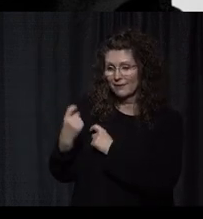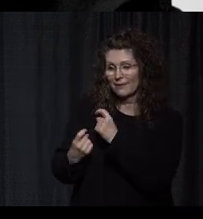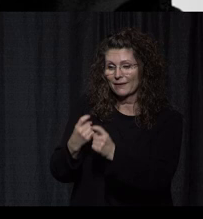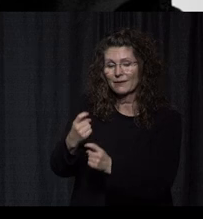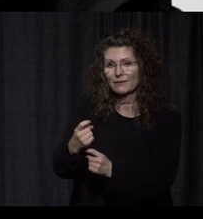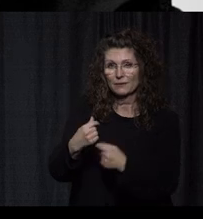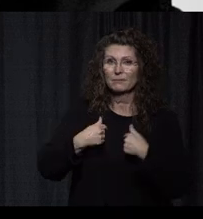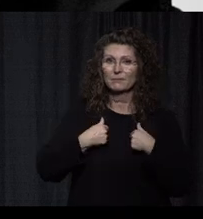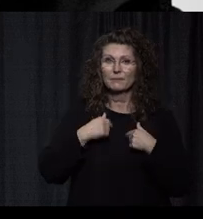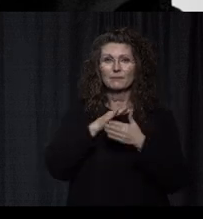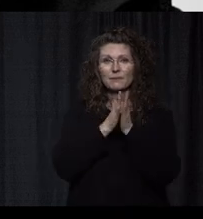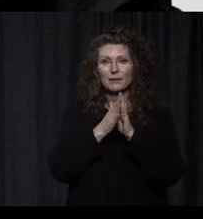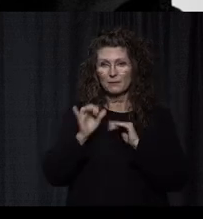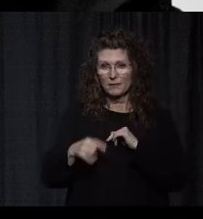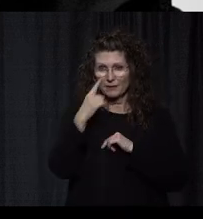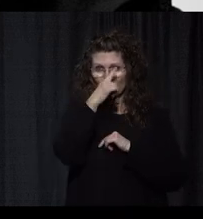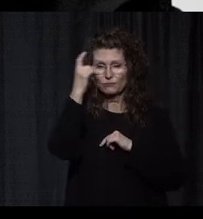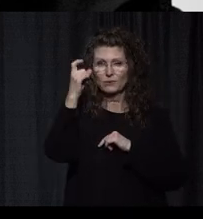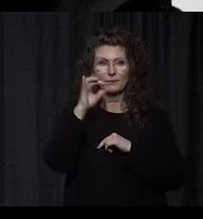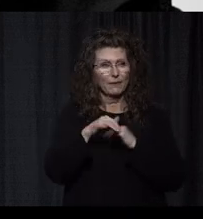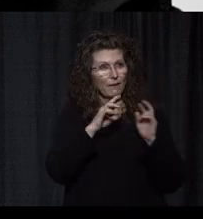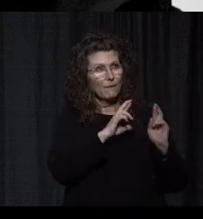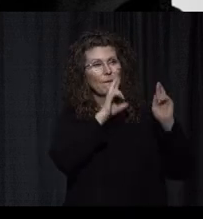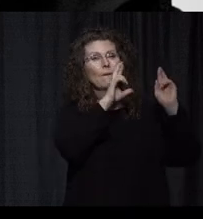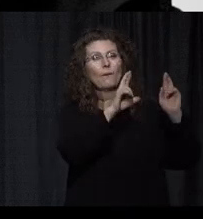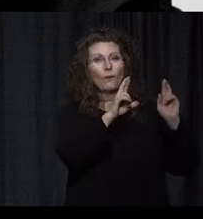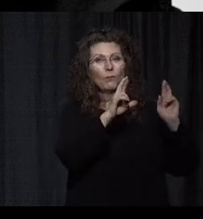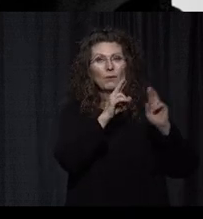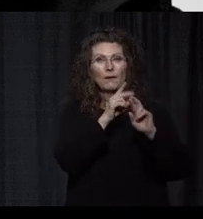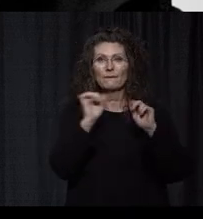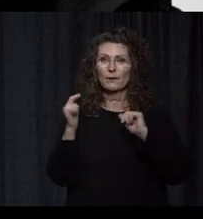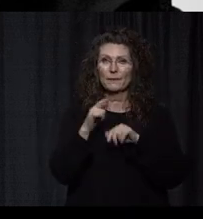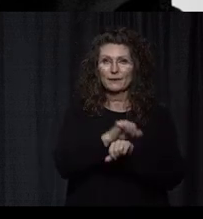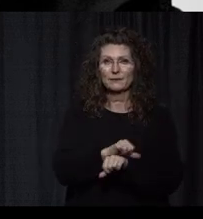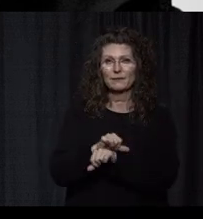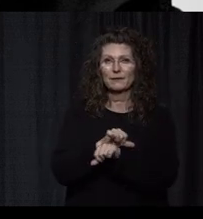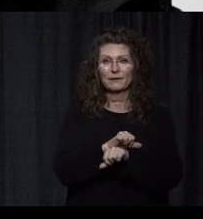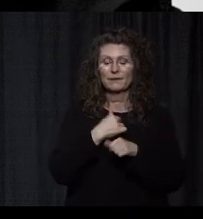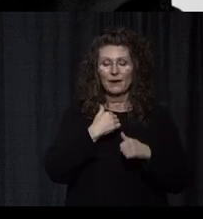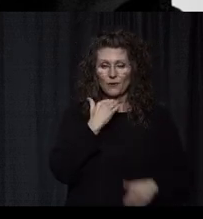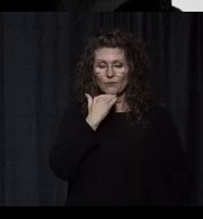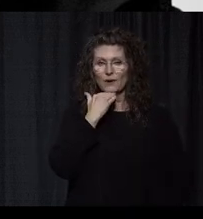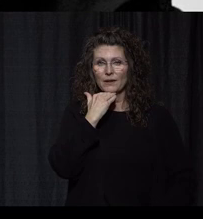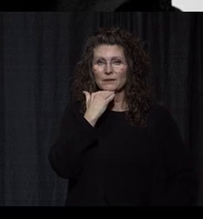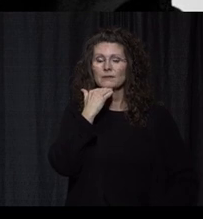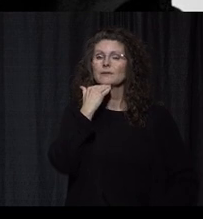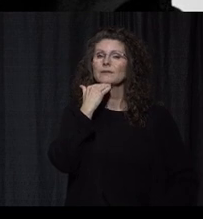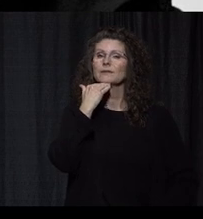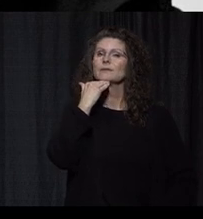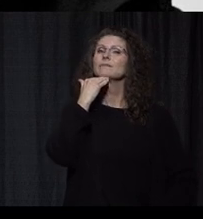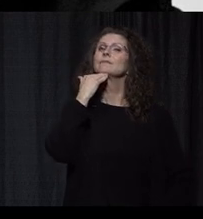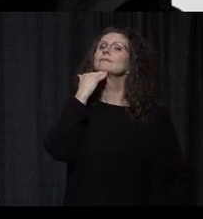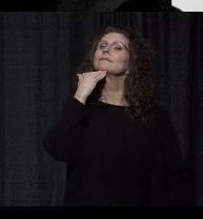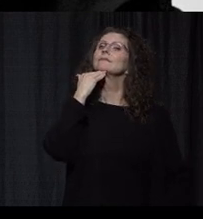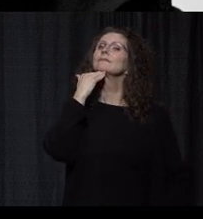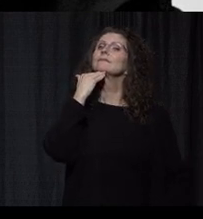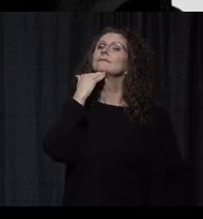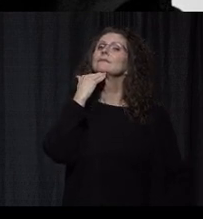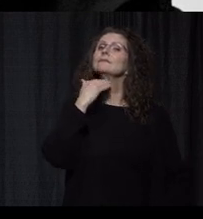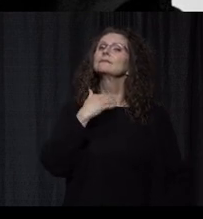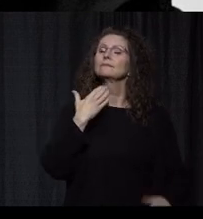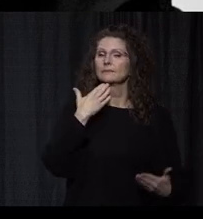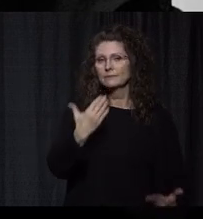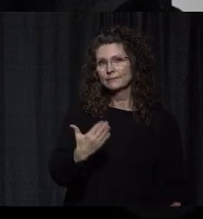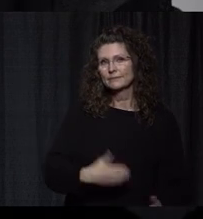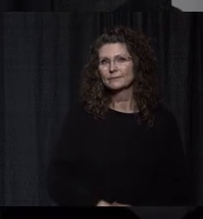dream and the hope of the slave. I rise, I rise, I rise.